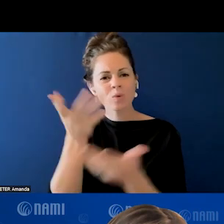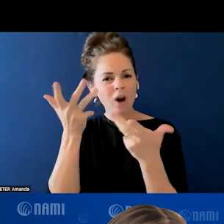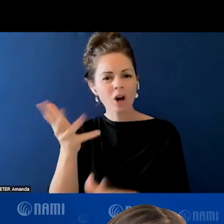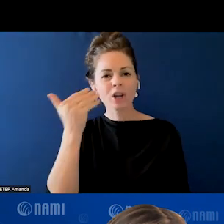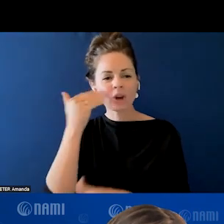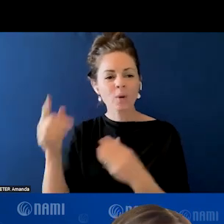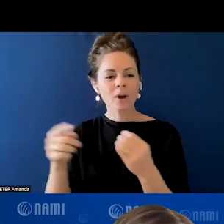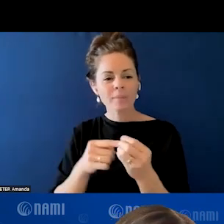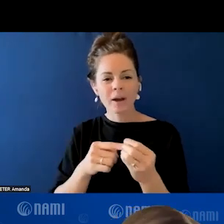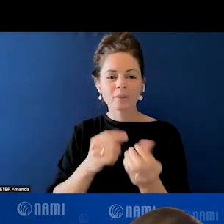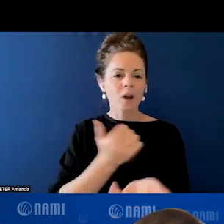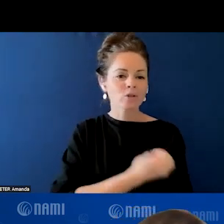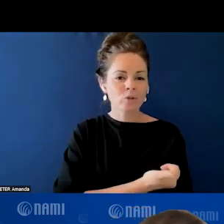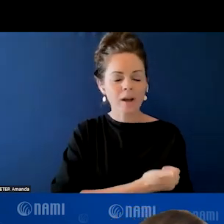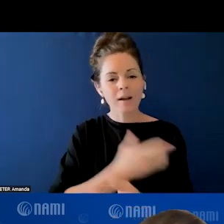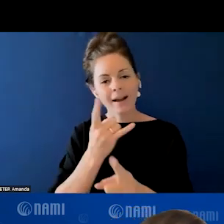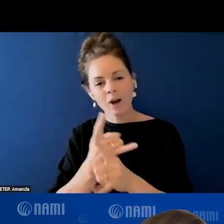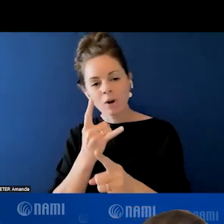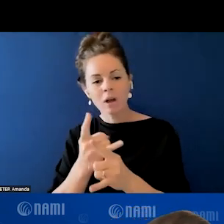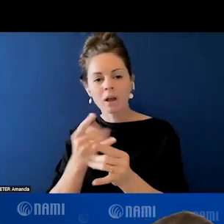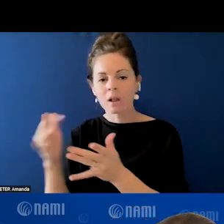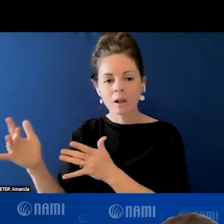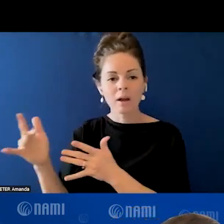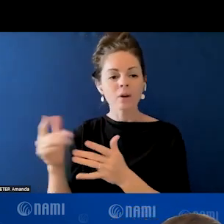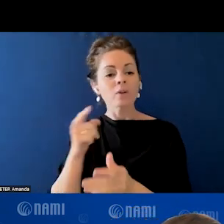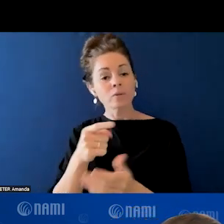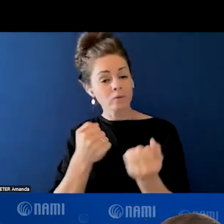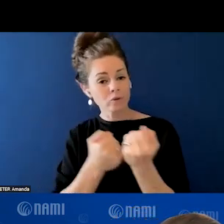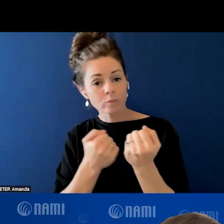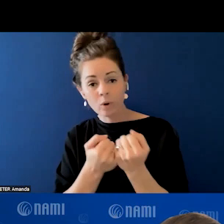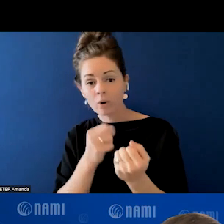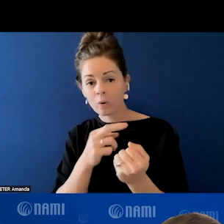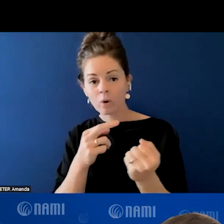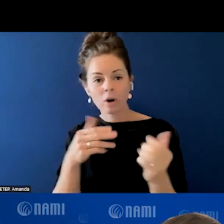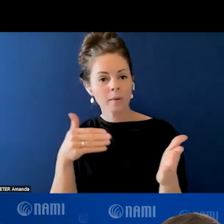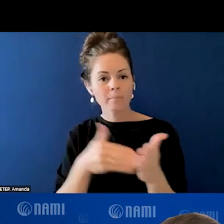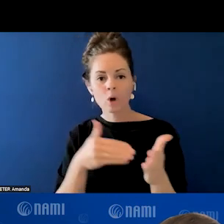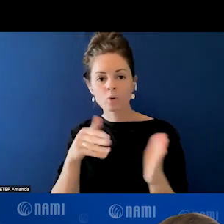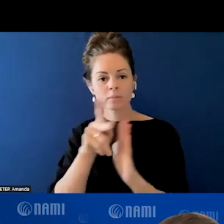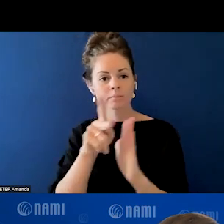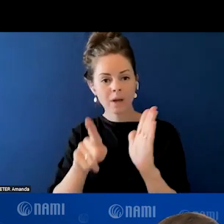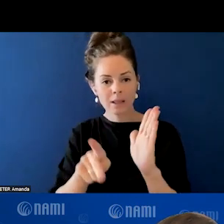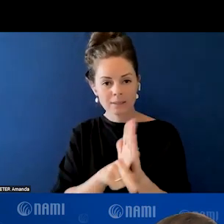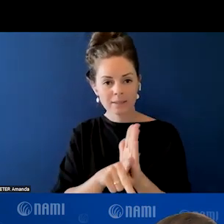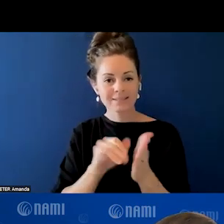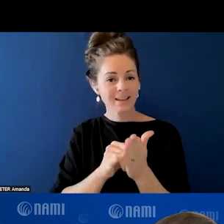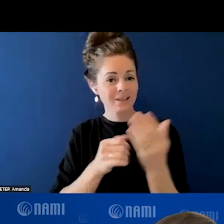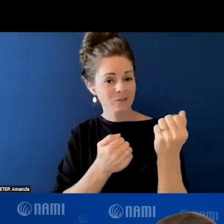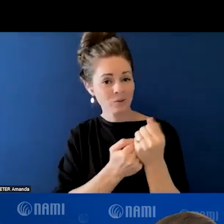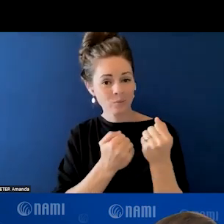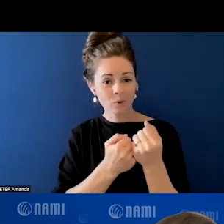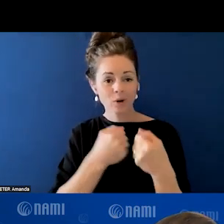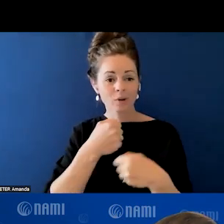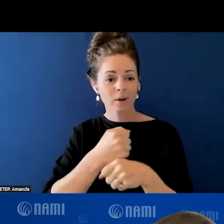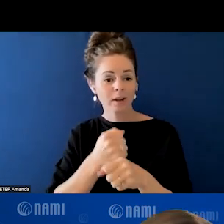suicide crises, how much would you support or oppose policies that support creating what we would